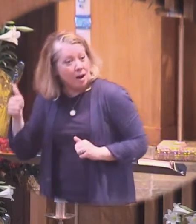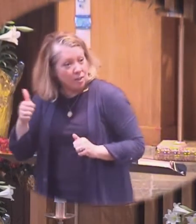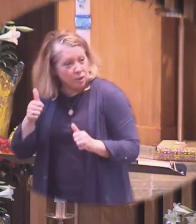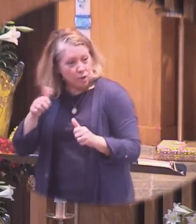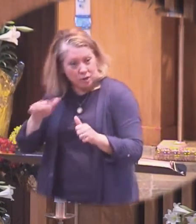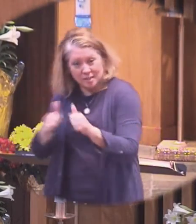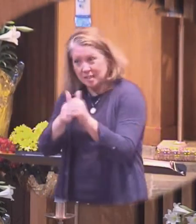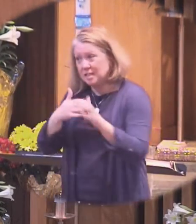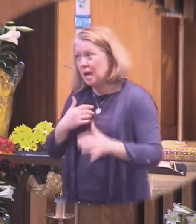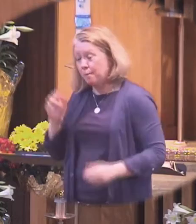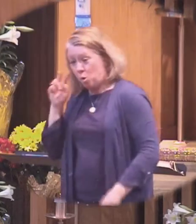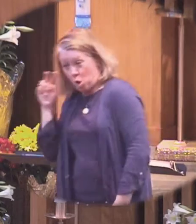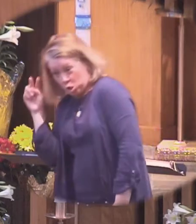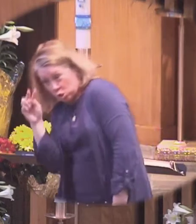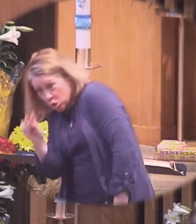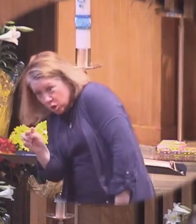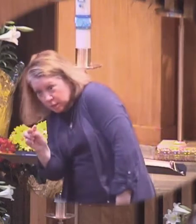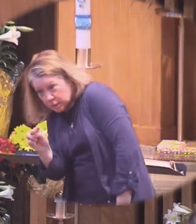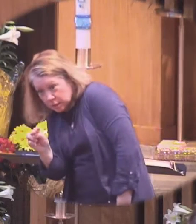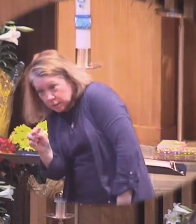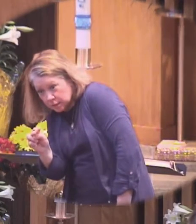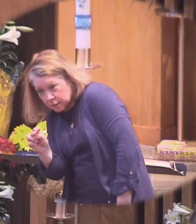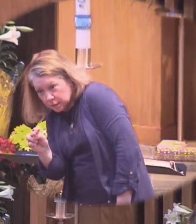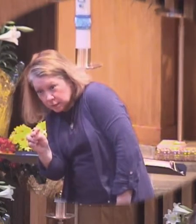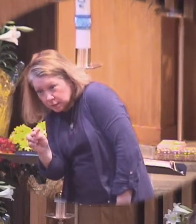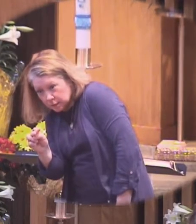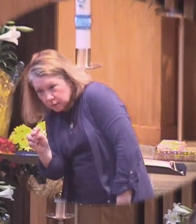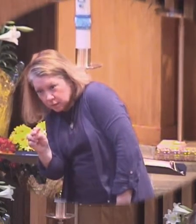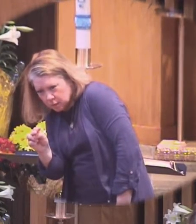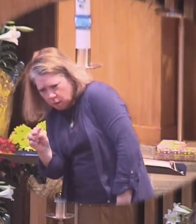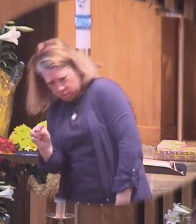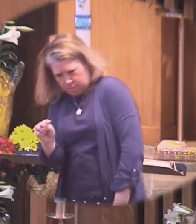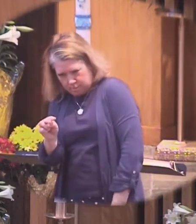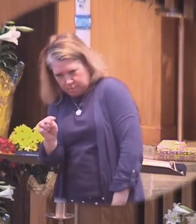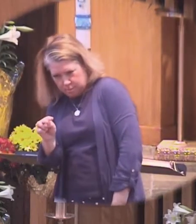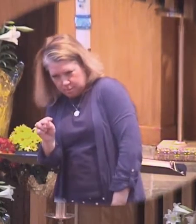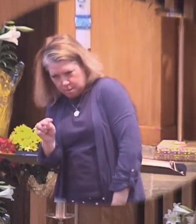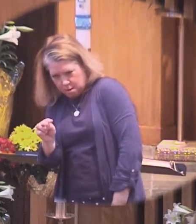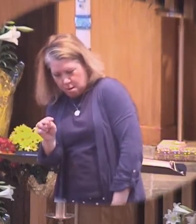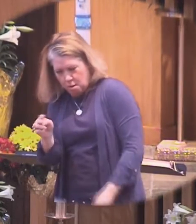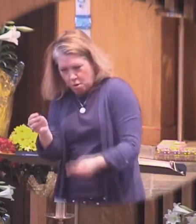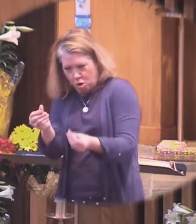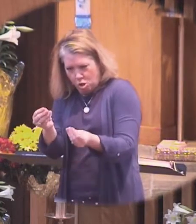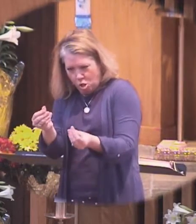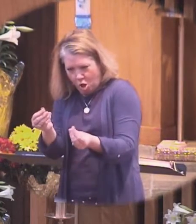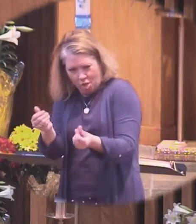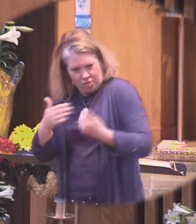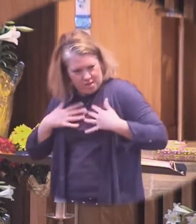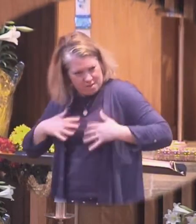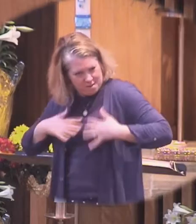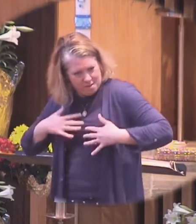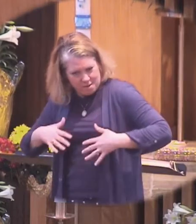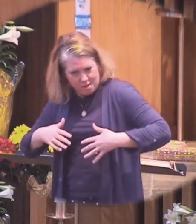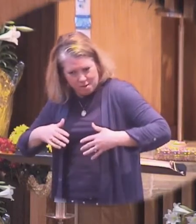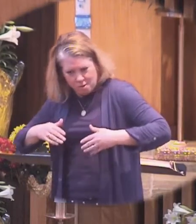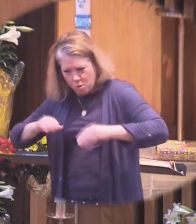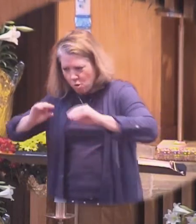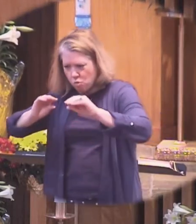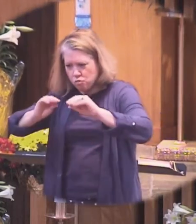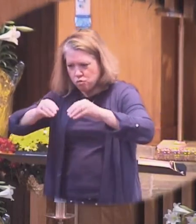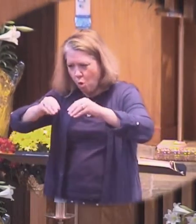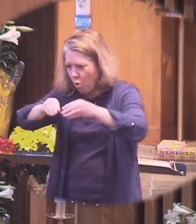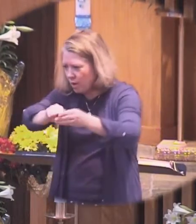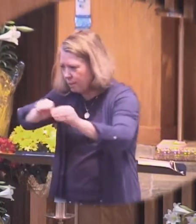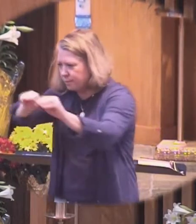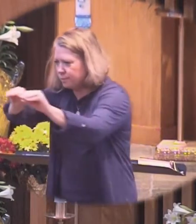that other disciple looks into the tomb and sees the cloth rolled up in a different space, not